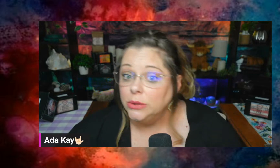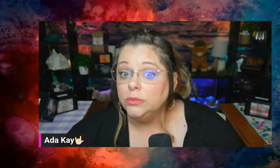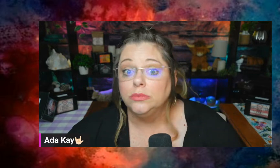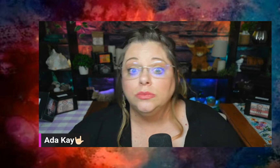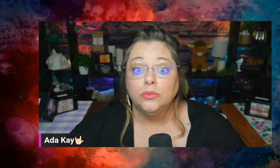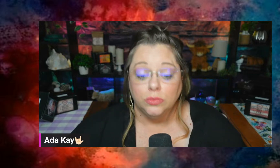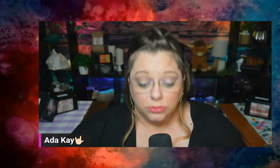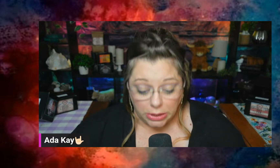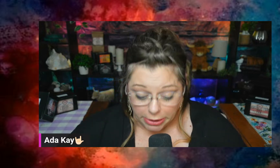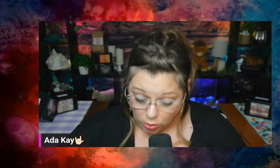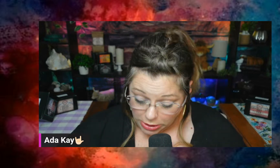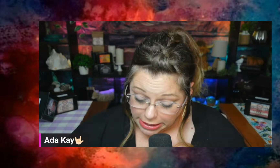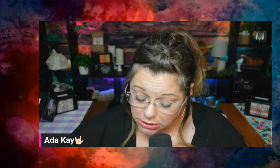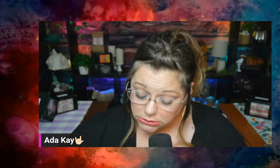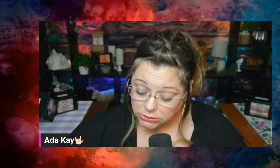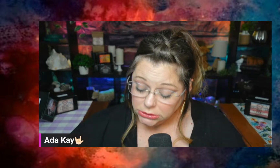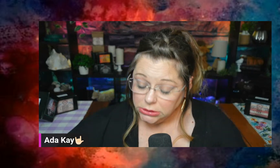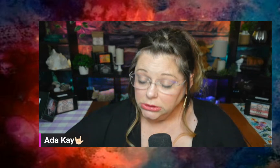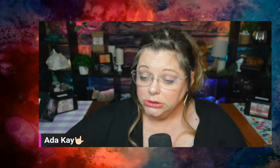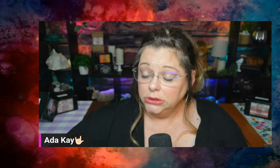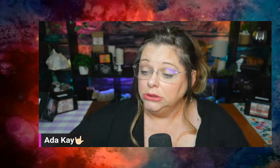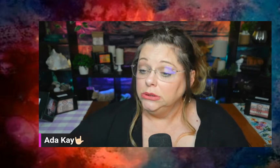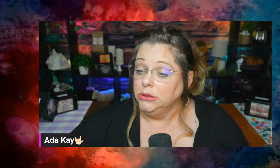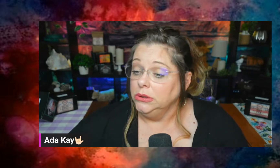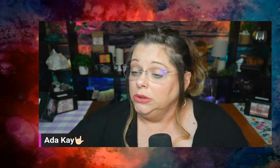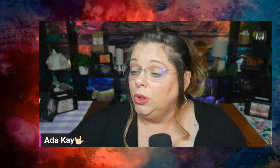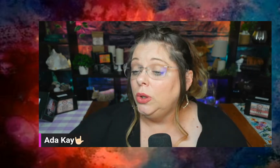get them. I'm like, okay.